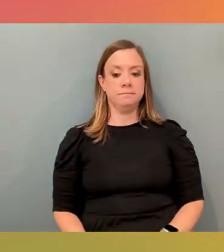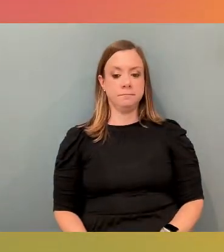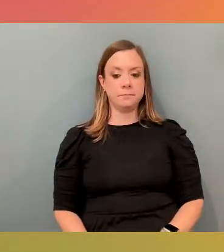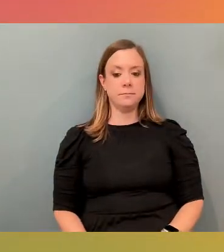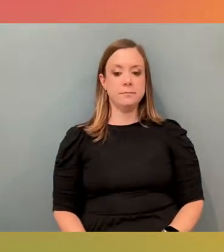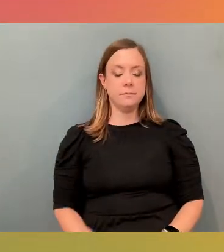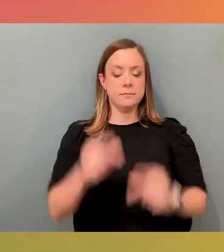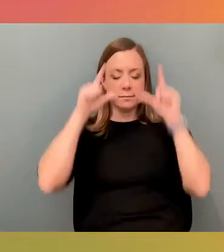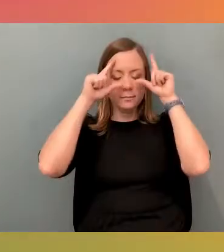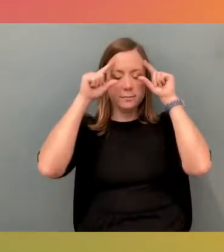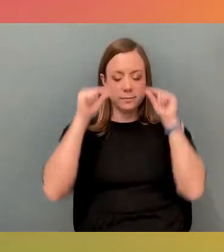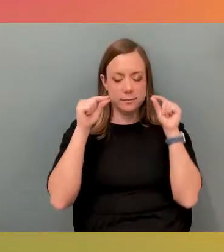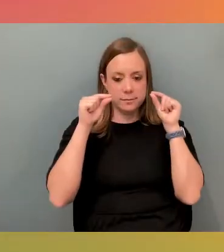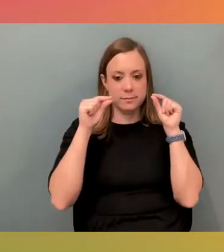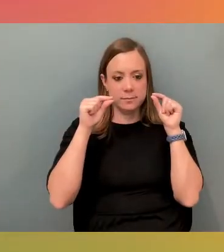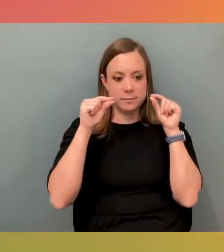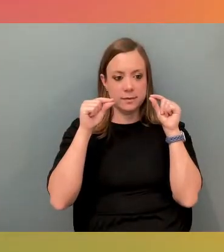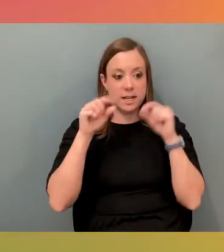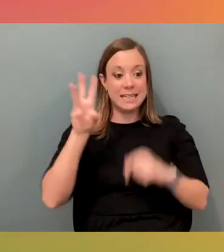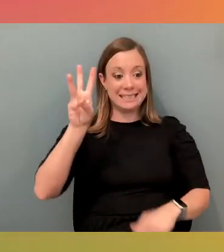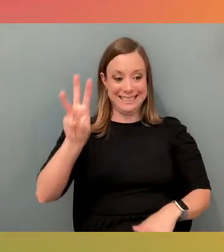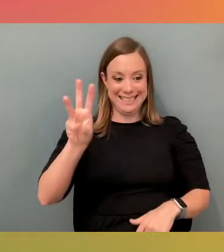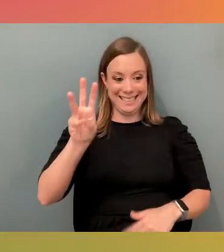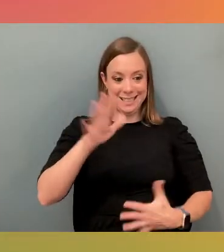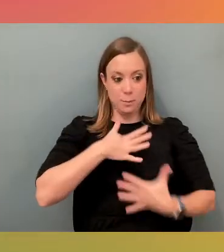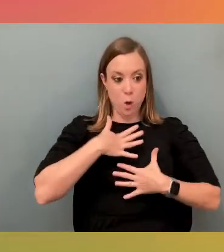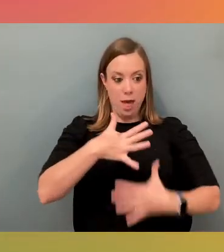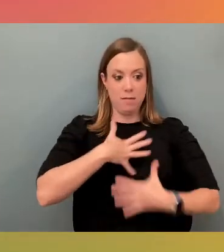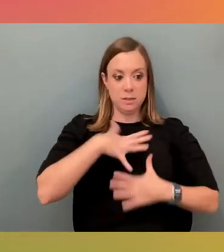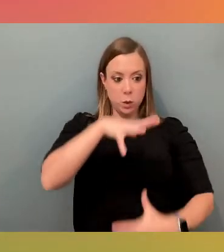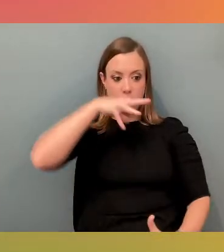settle in for 6 deep, slow breaths.